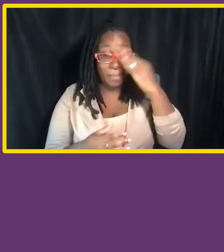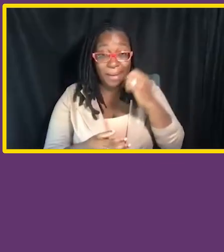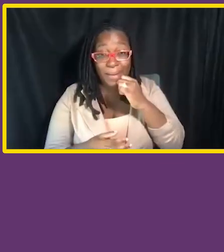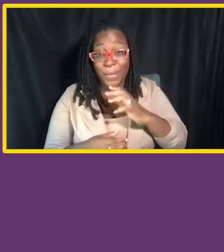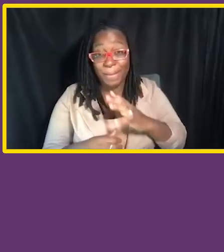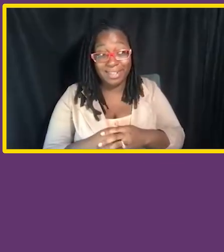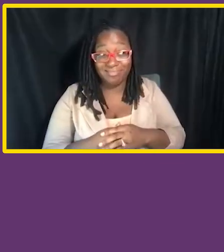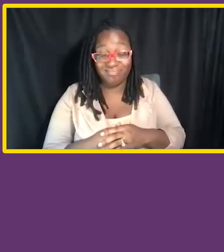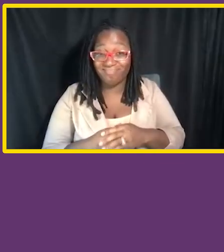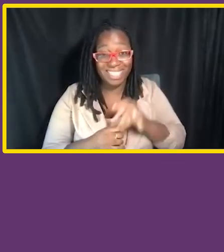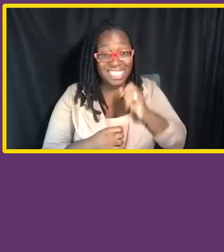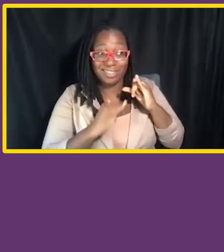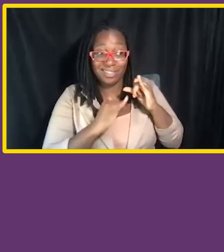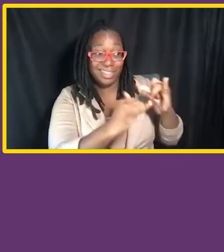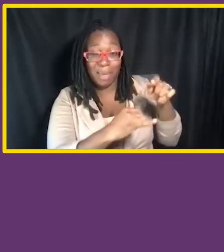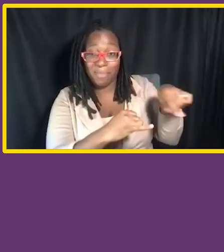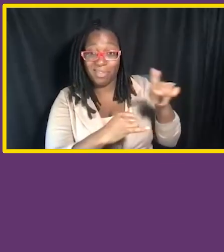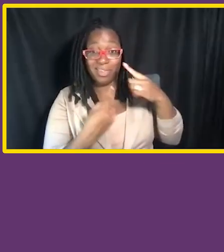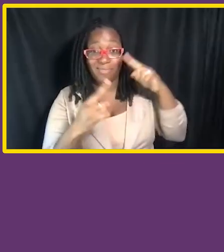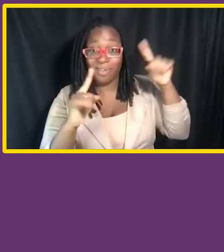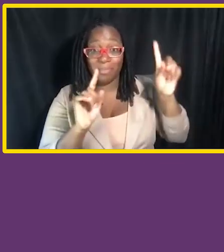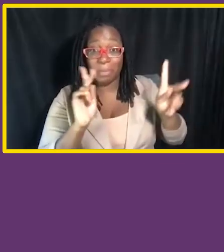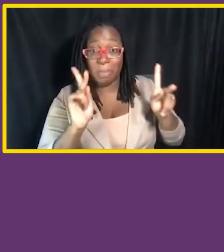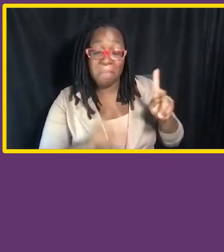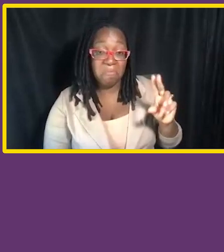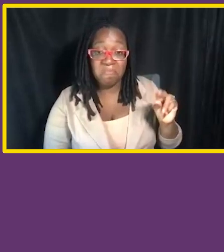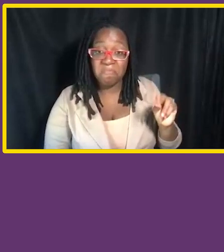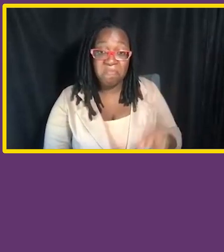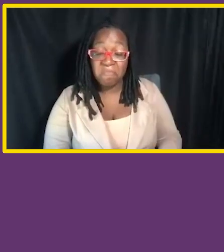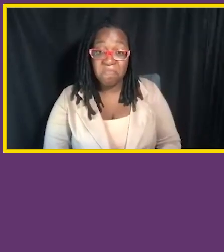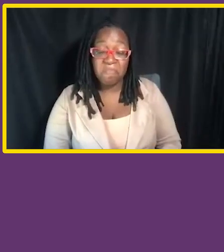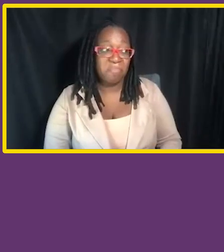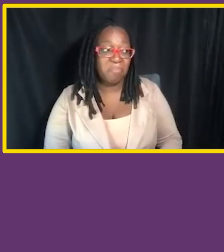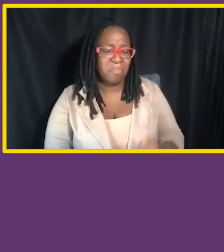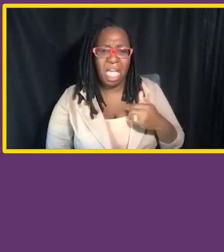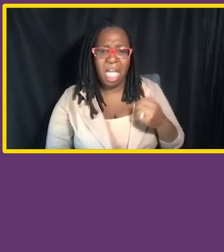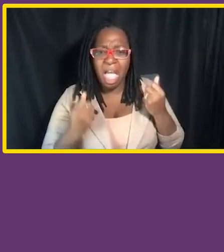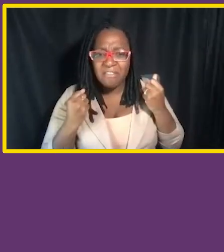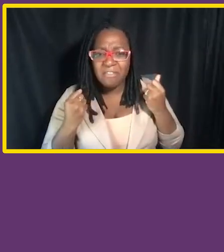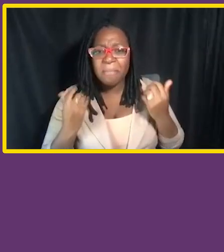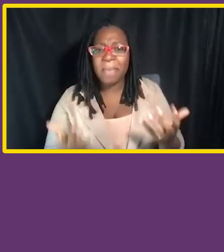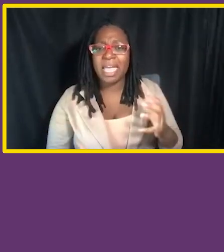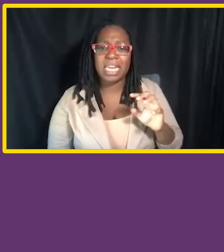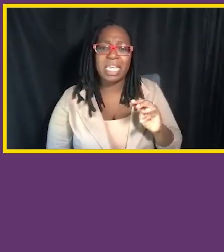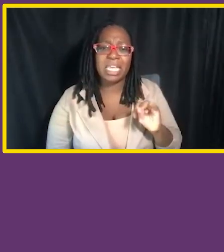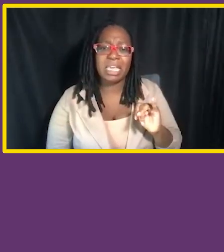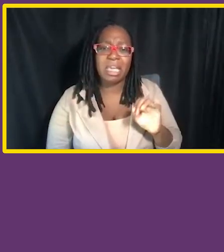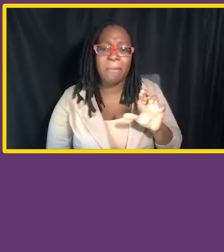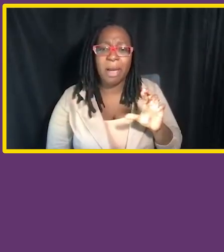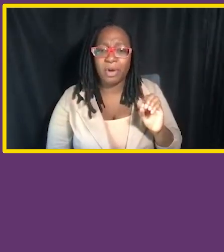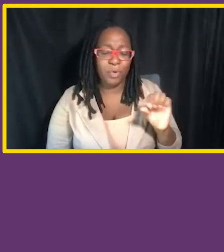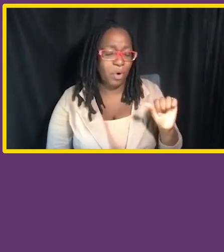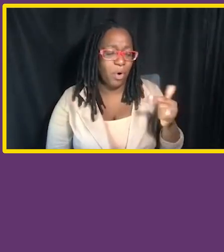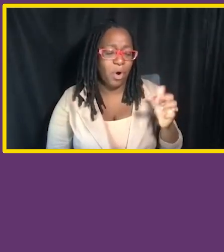the reality. The reality is that they're dealing with microaggressions or flat out aggression on the daily. They're dealing